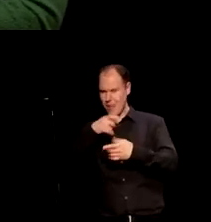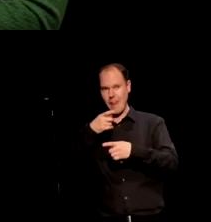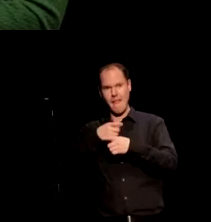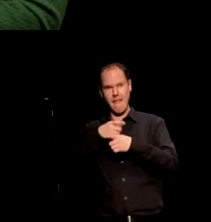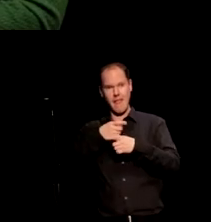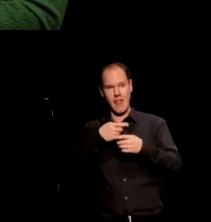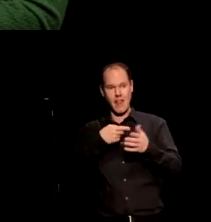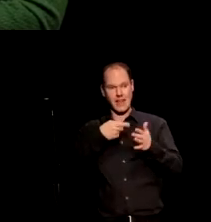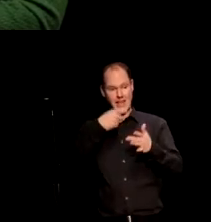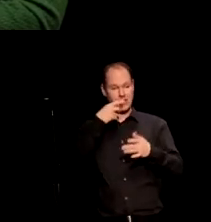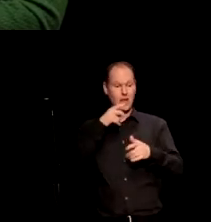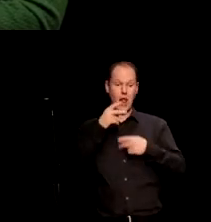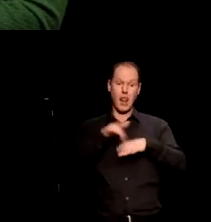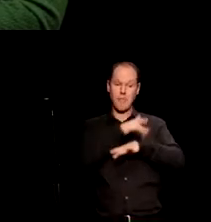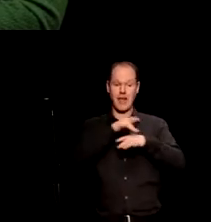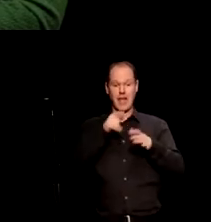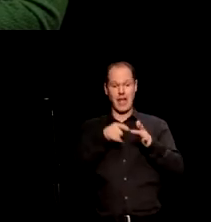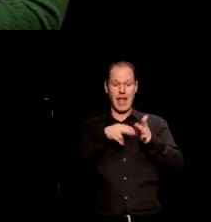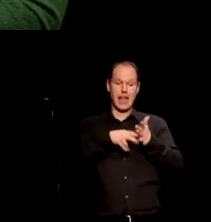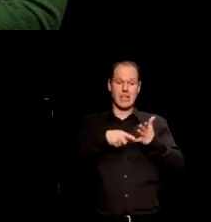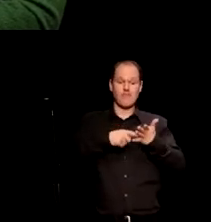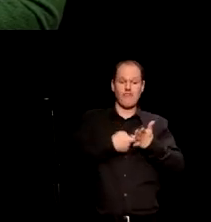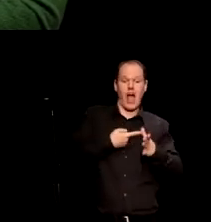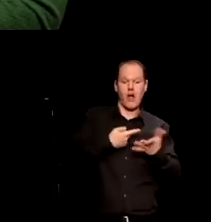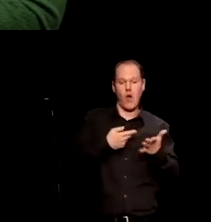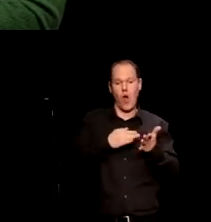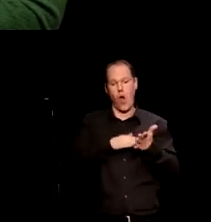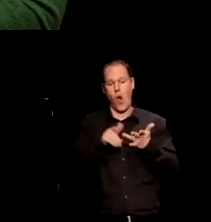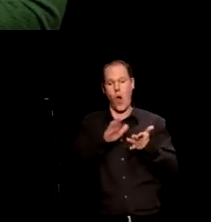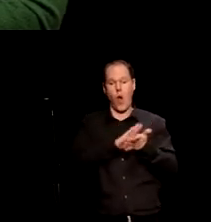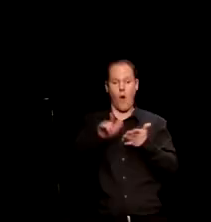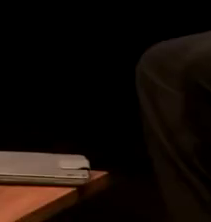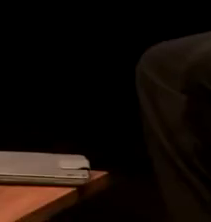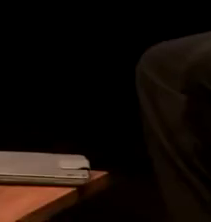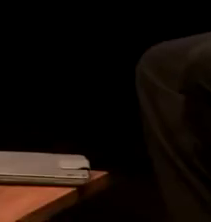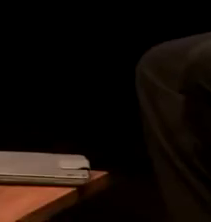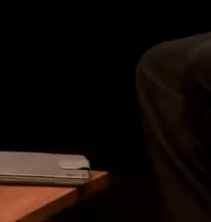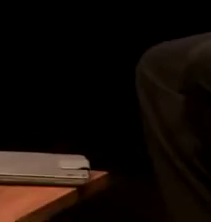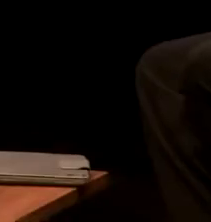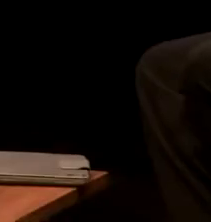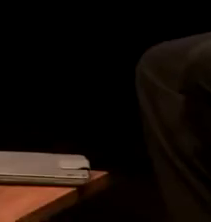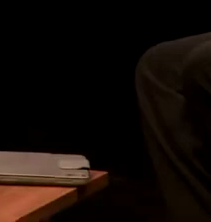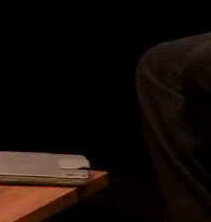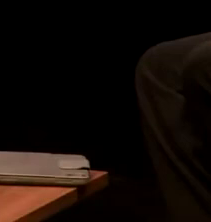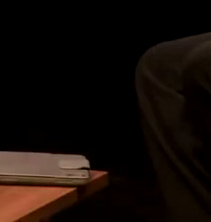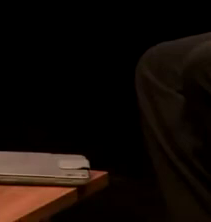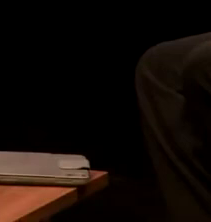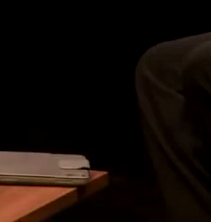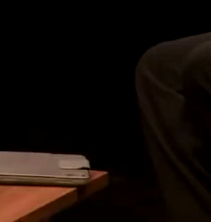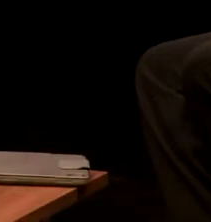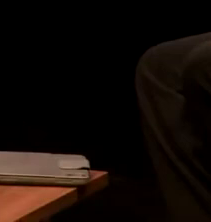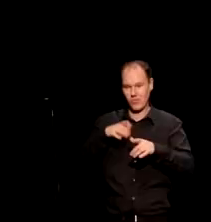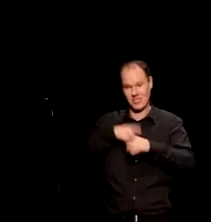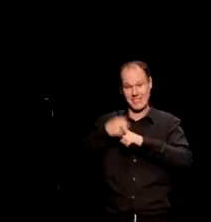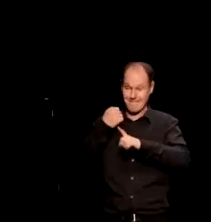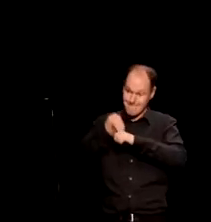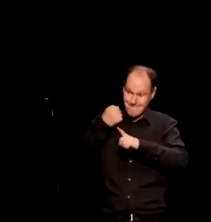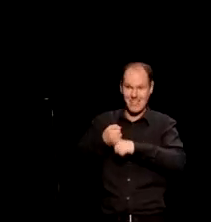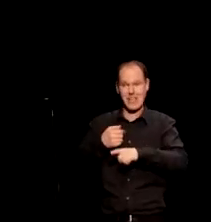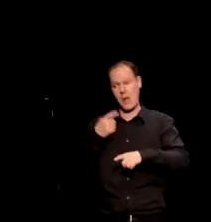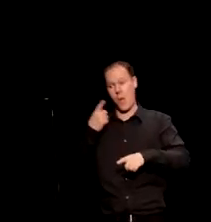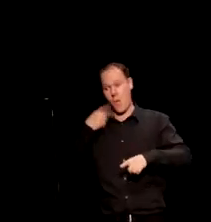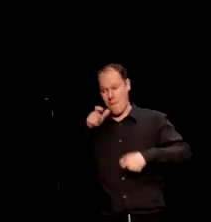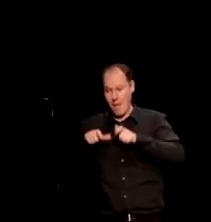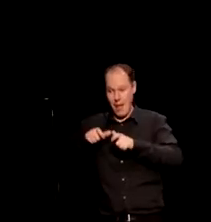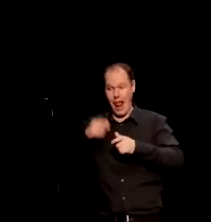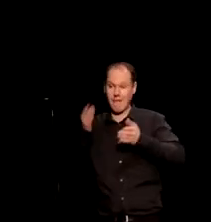being purposefully, the way in which it was brought to the UK was to fight against minstrelsy. So yeah, just agreeing